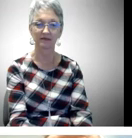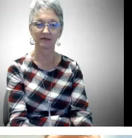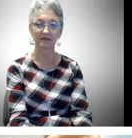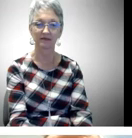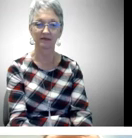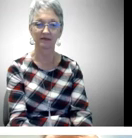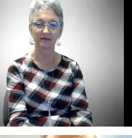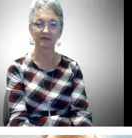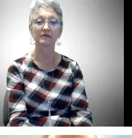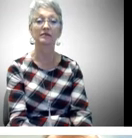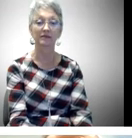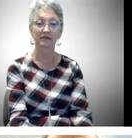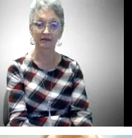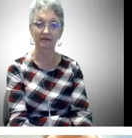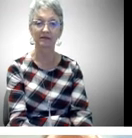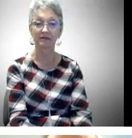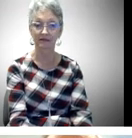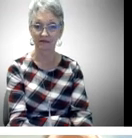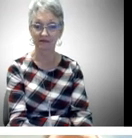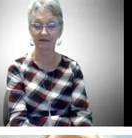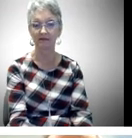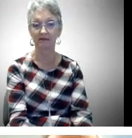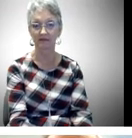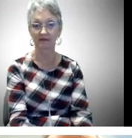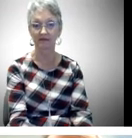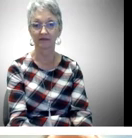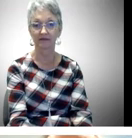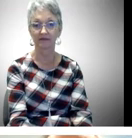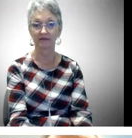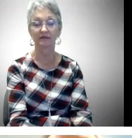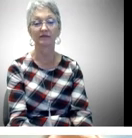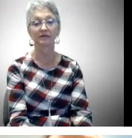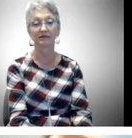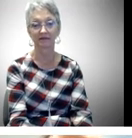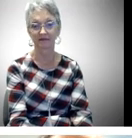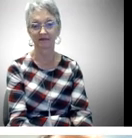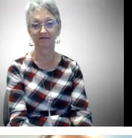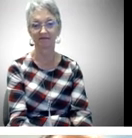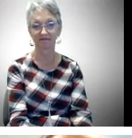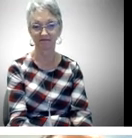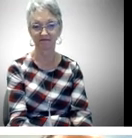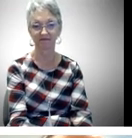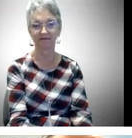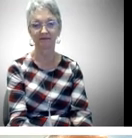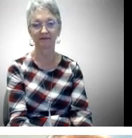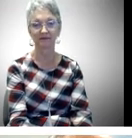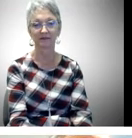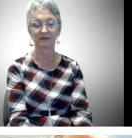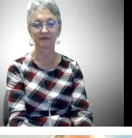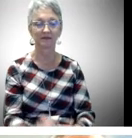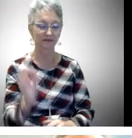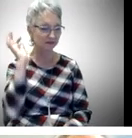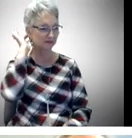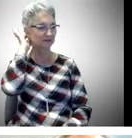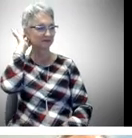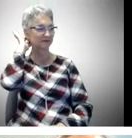agreement testify about what she signed. And she didn't have a clue what she signed. And so, even though